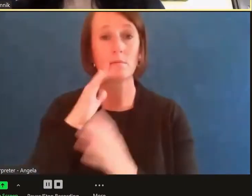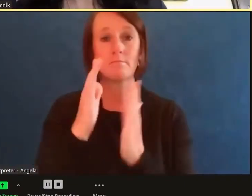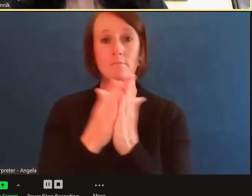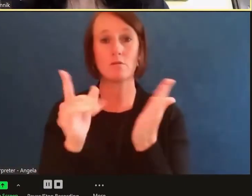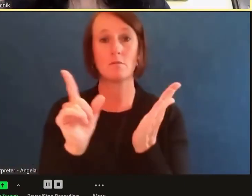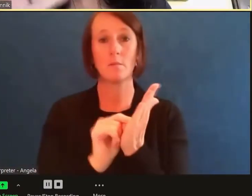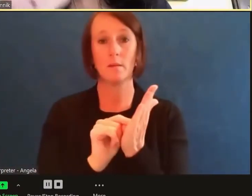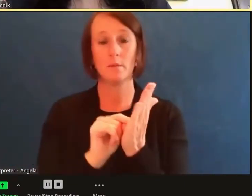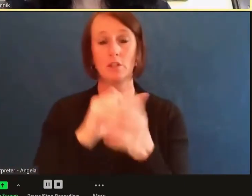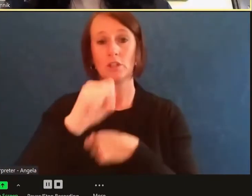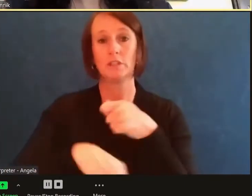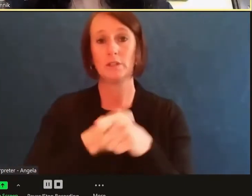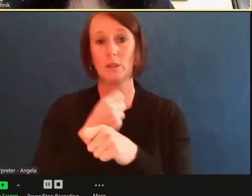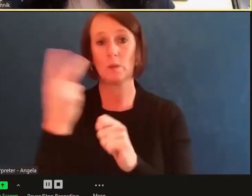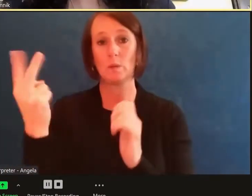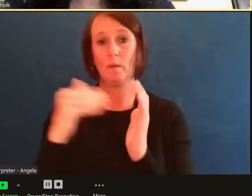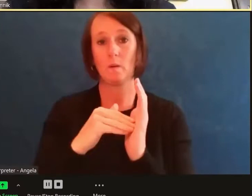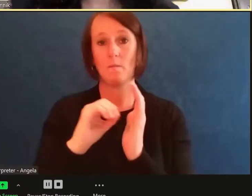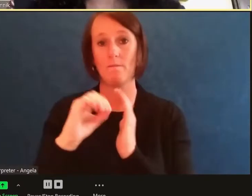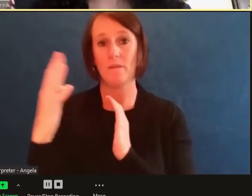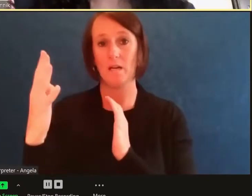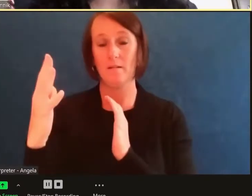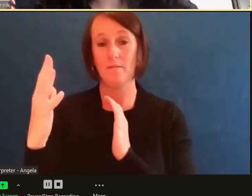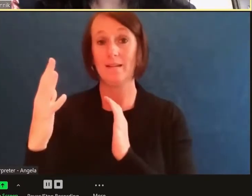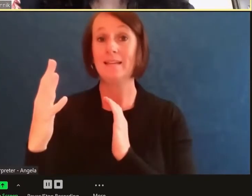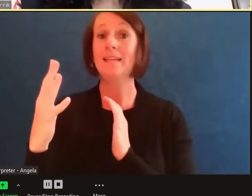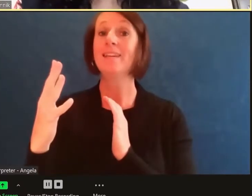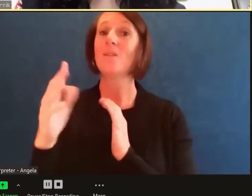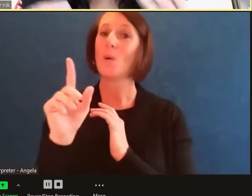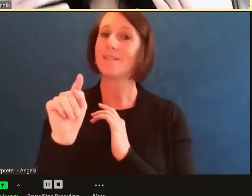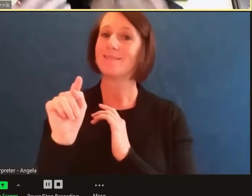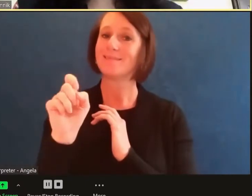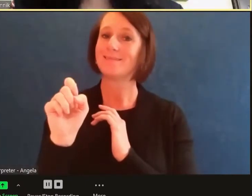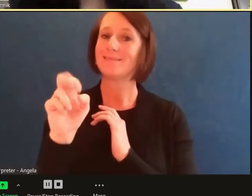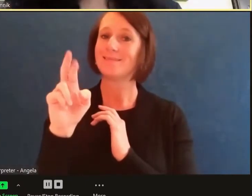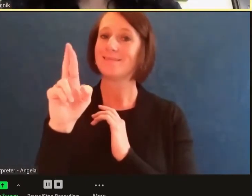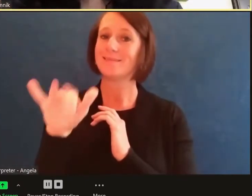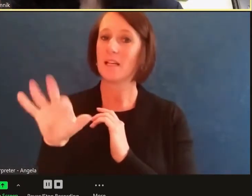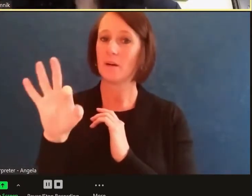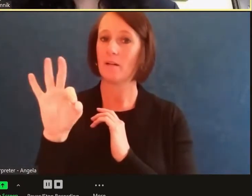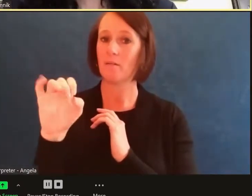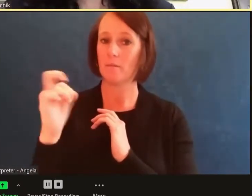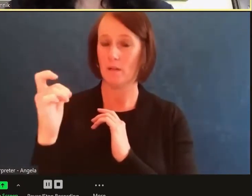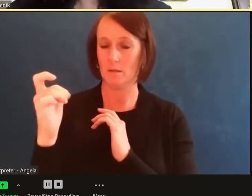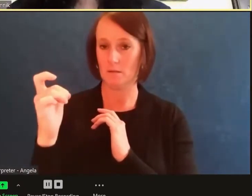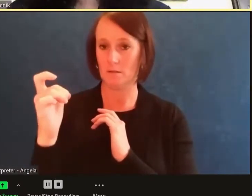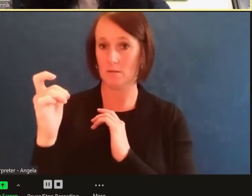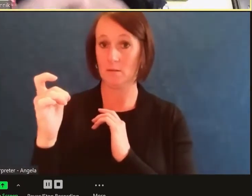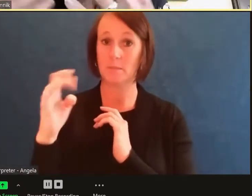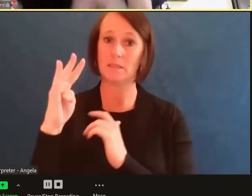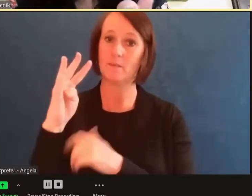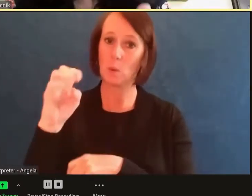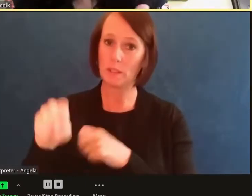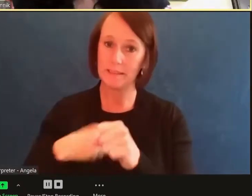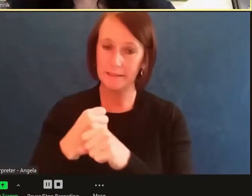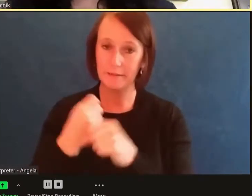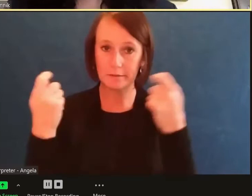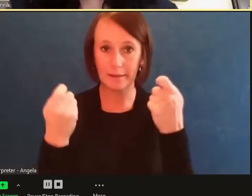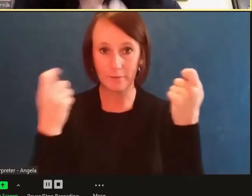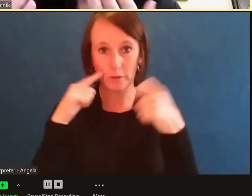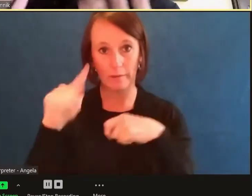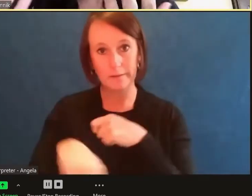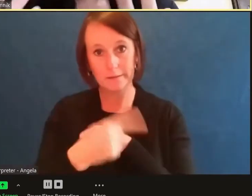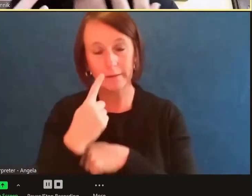Terry Fox. It's Terry Fox's 40th anniversary. And he is a Canadian hero. And that